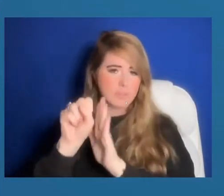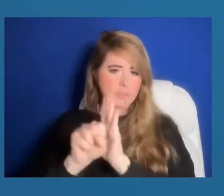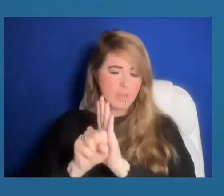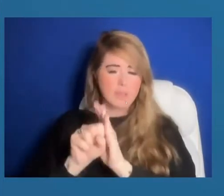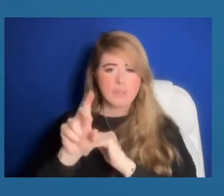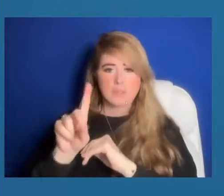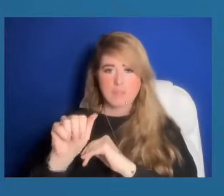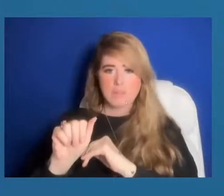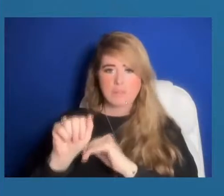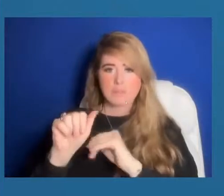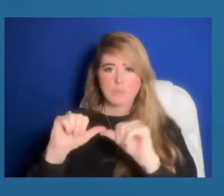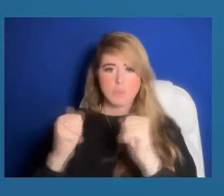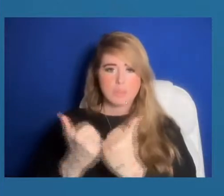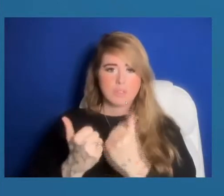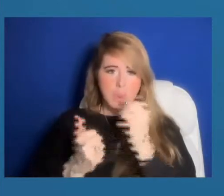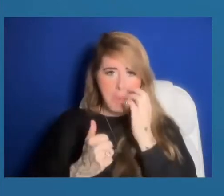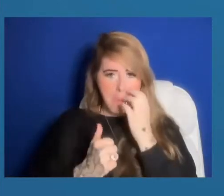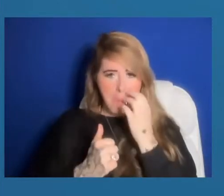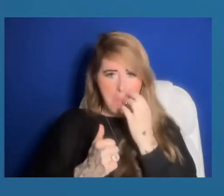Association.